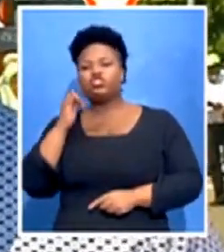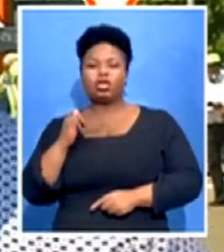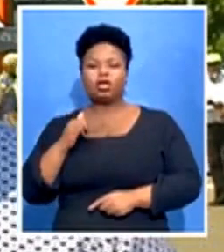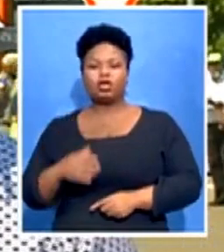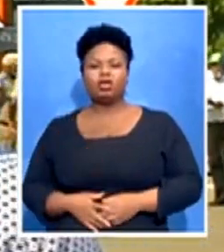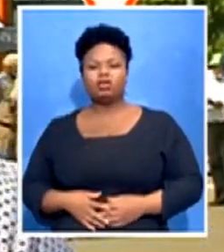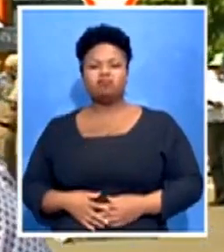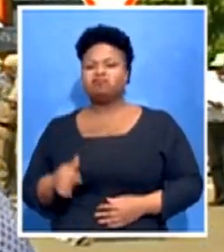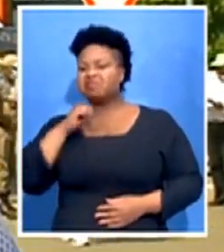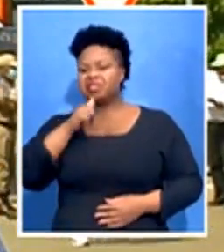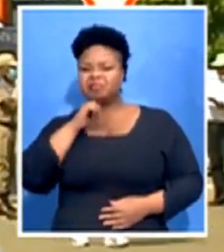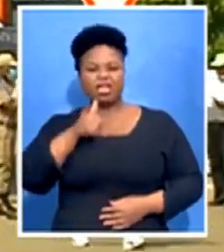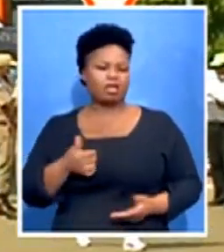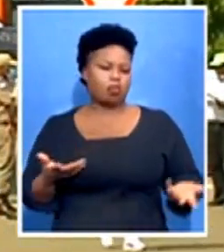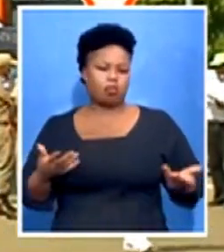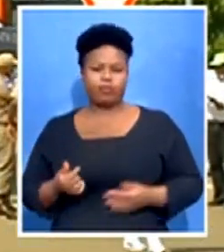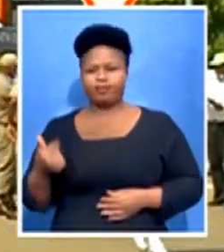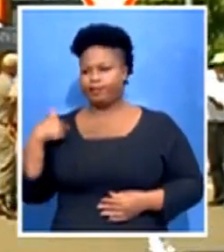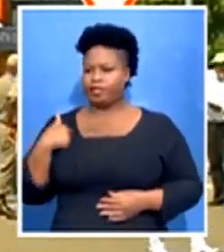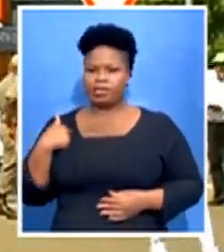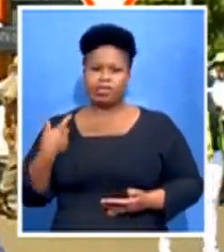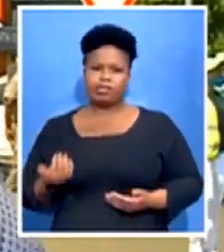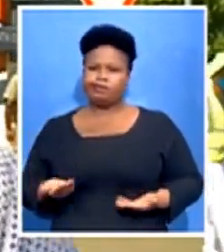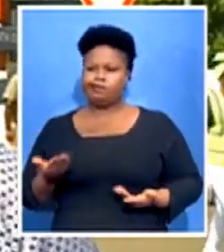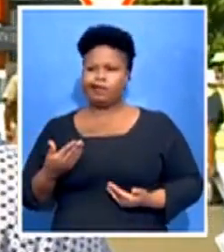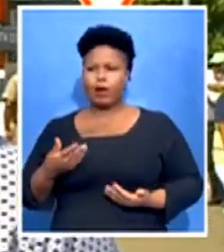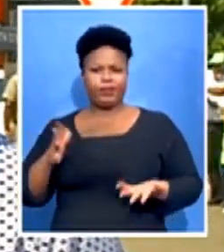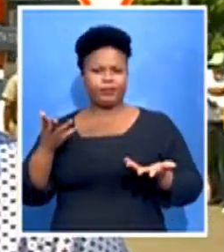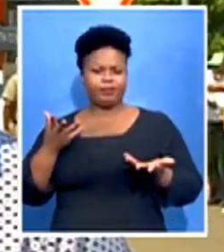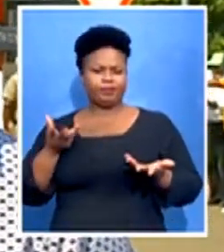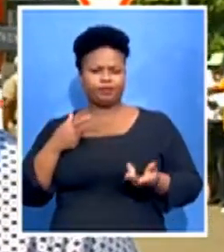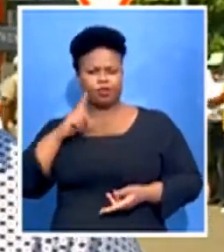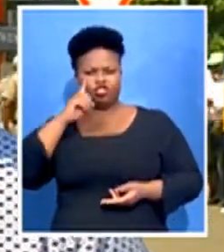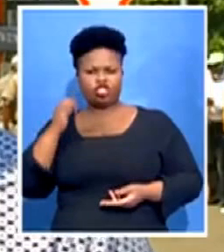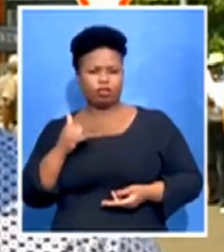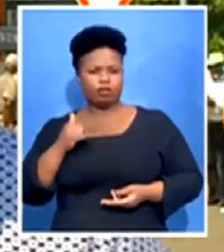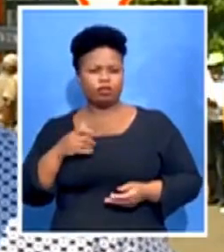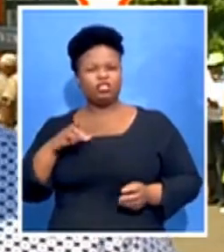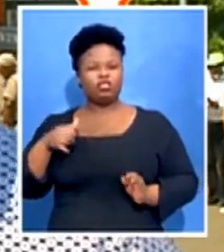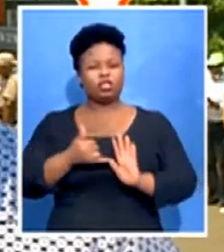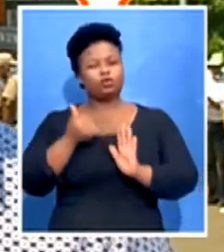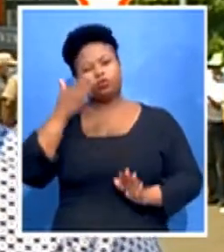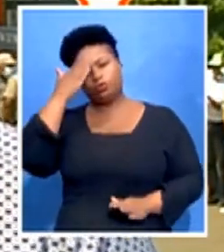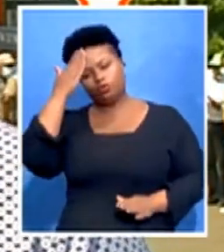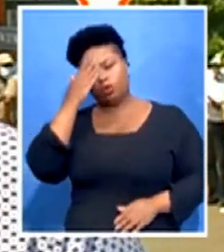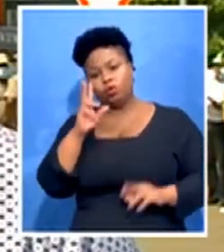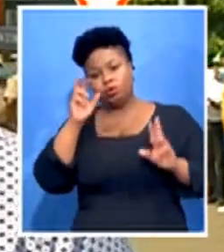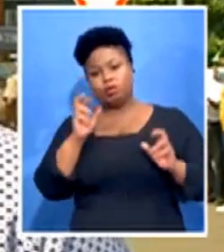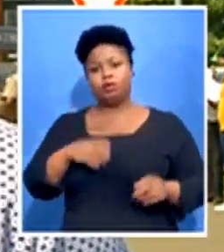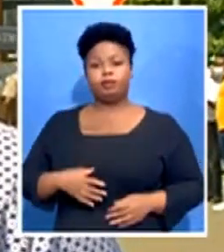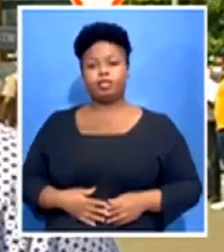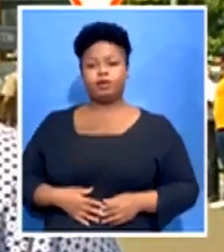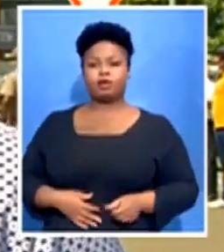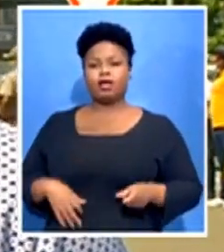infringed on a traffic regulation, but you can also come here just to know your status, to avoid, you know, future